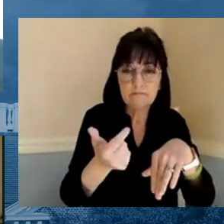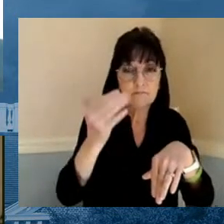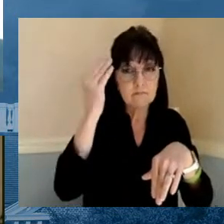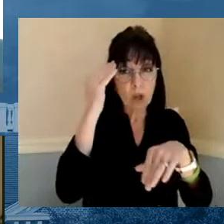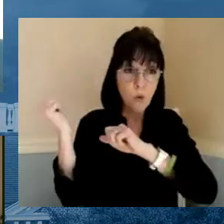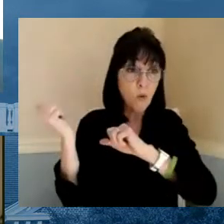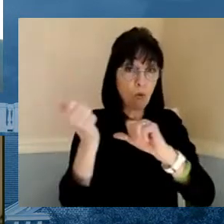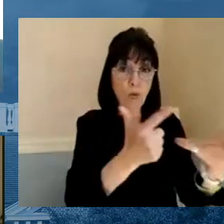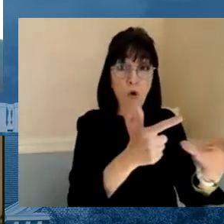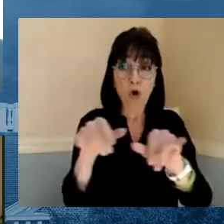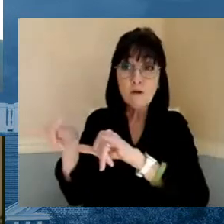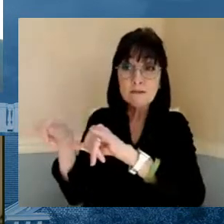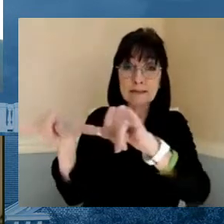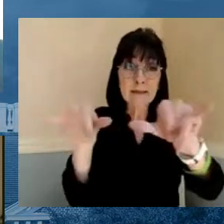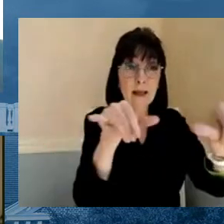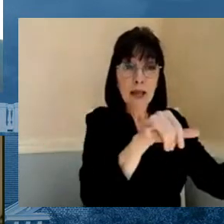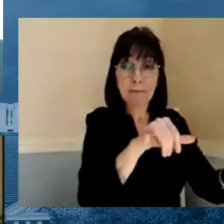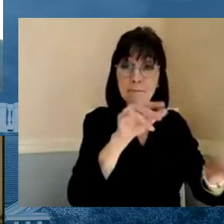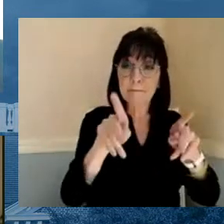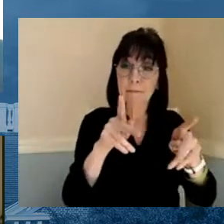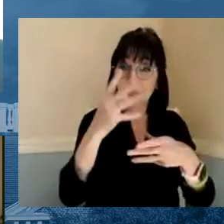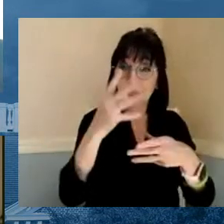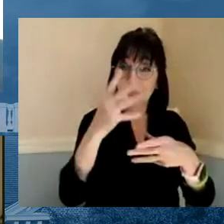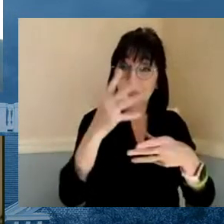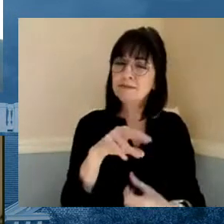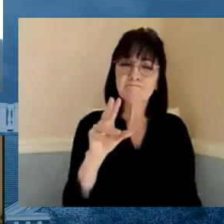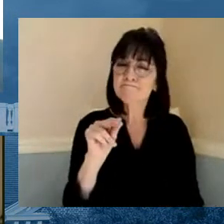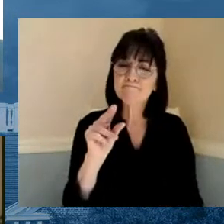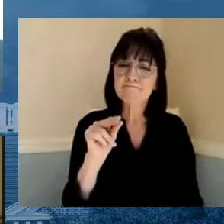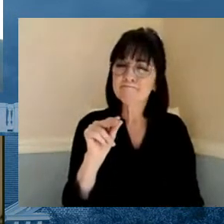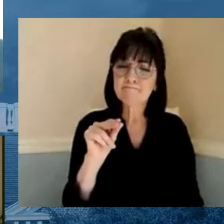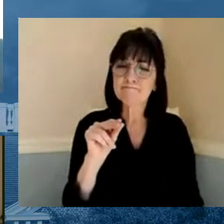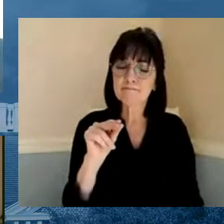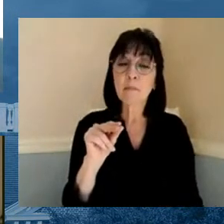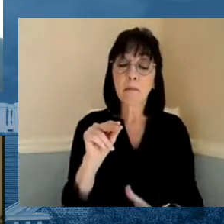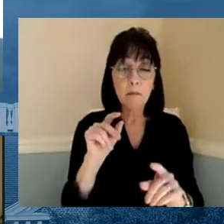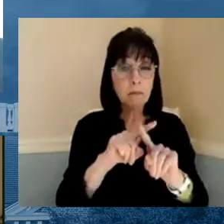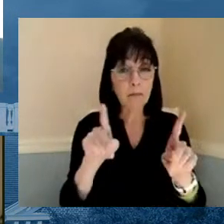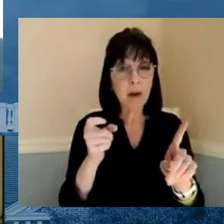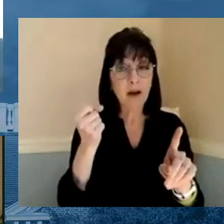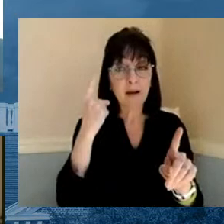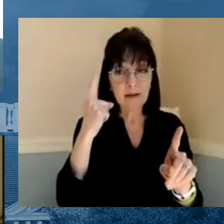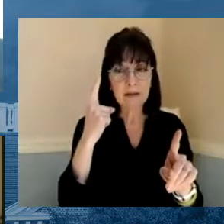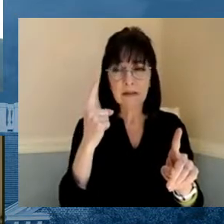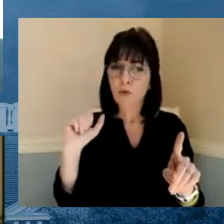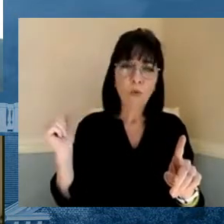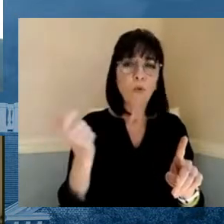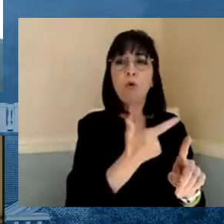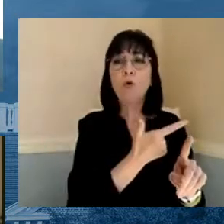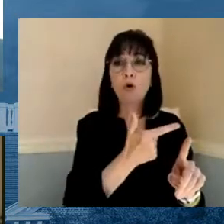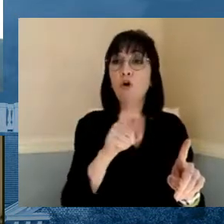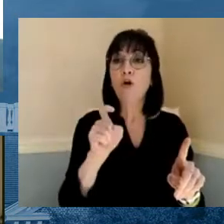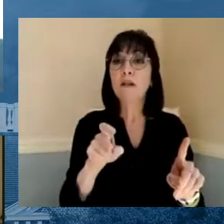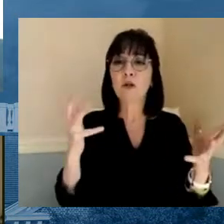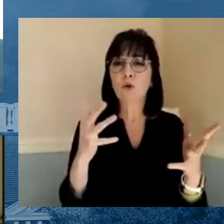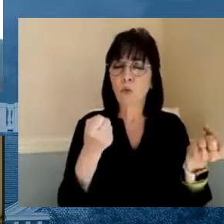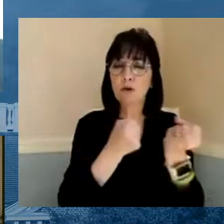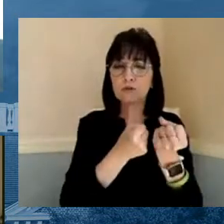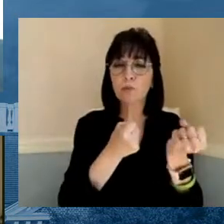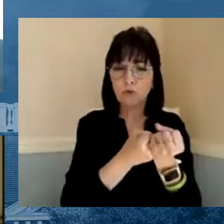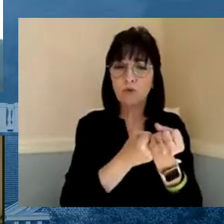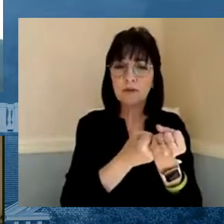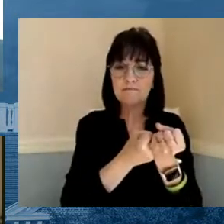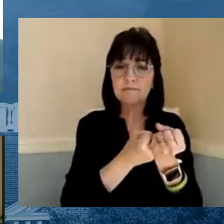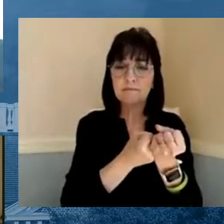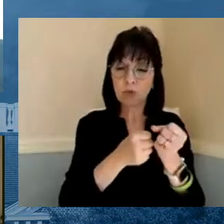but there are things that need to be considered when addressing the needs of the people with autism. Many of the supports and accommodations needed could